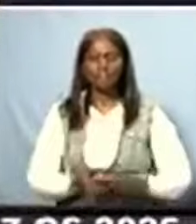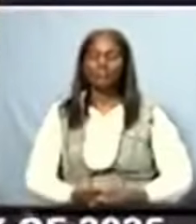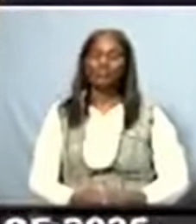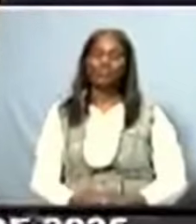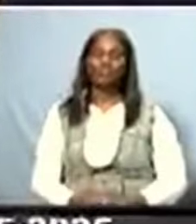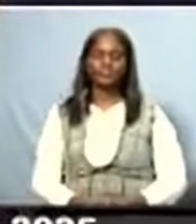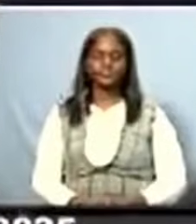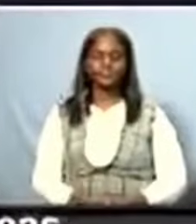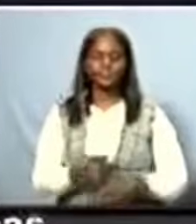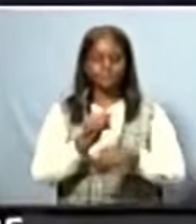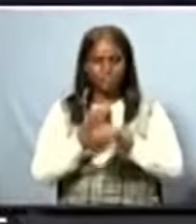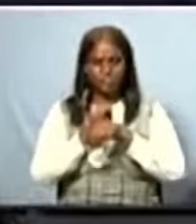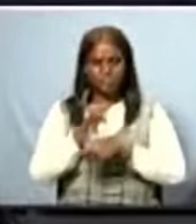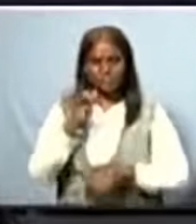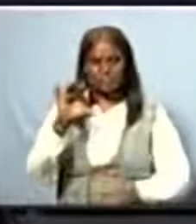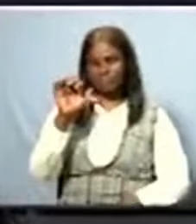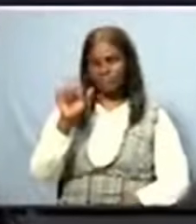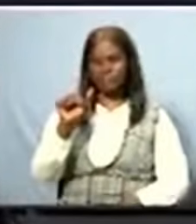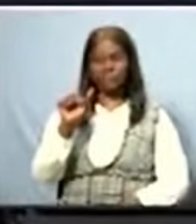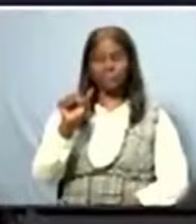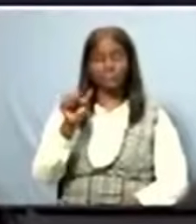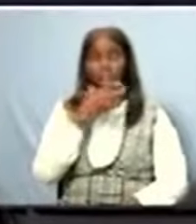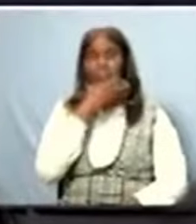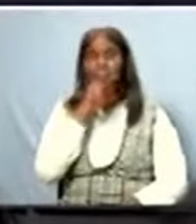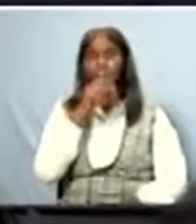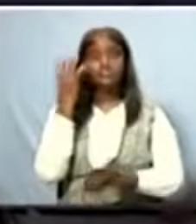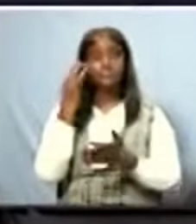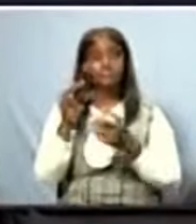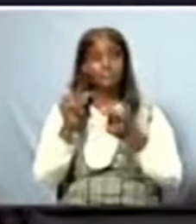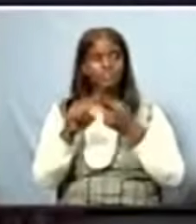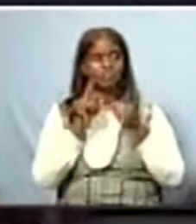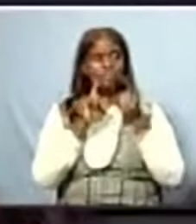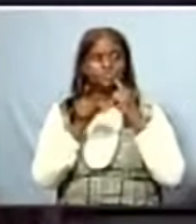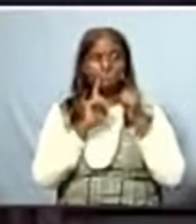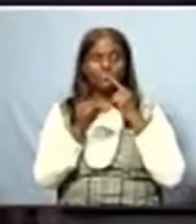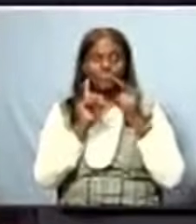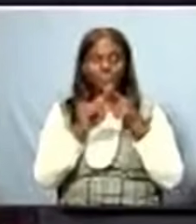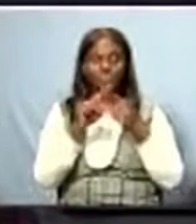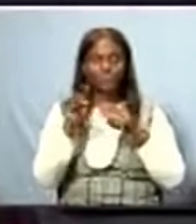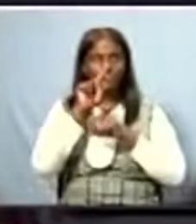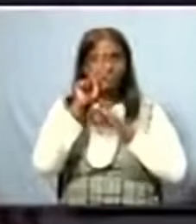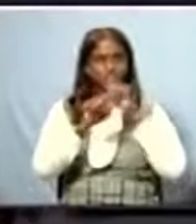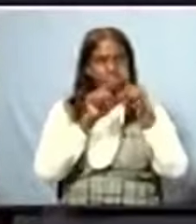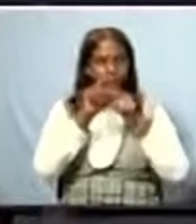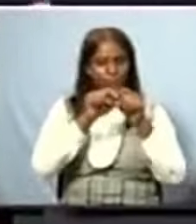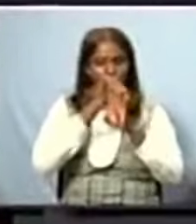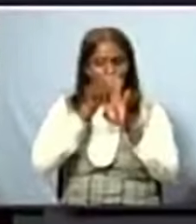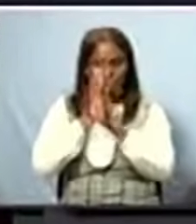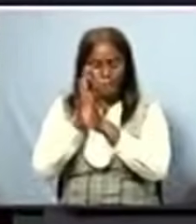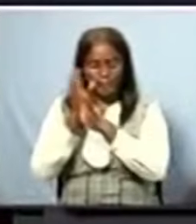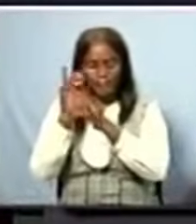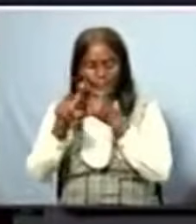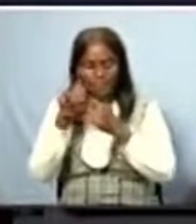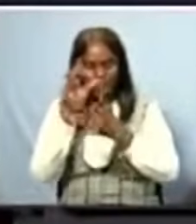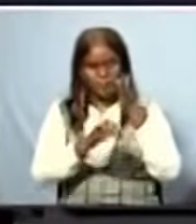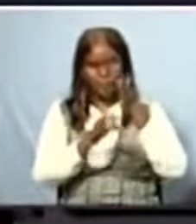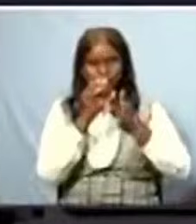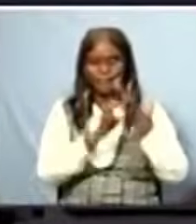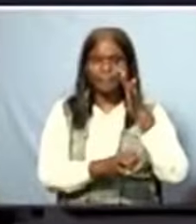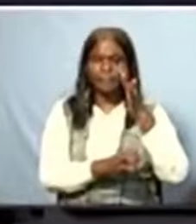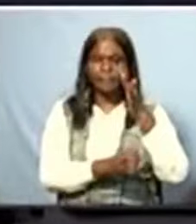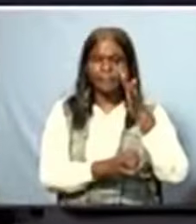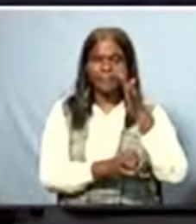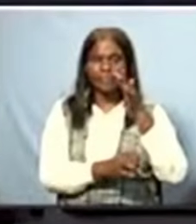I'll invite our Commission Secretary to speak to the questions relating to clauses,